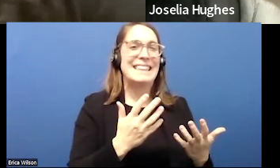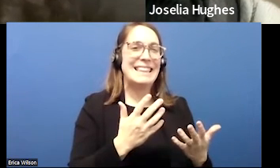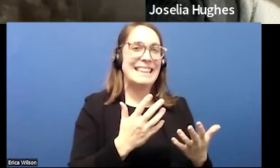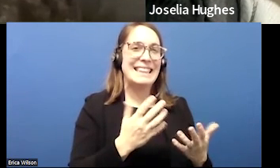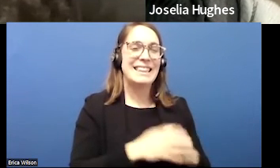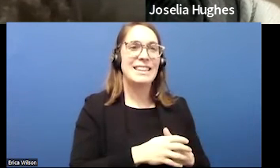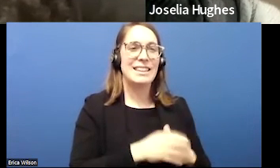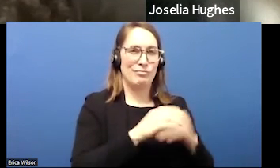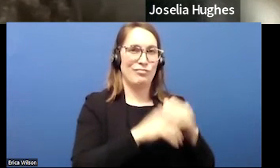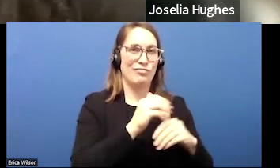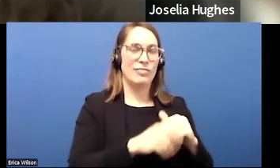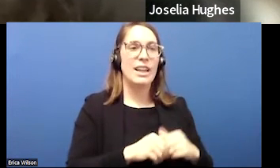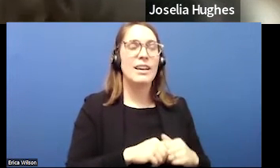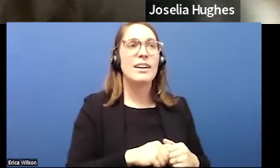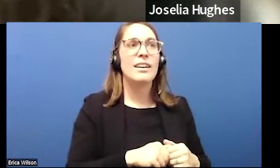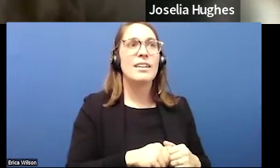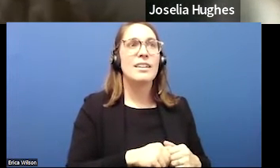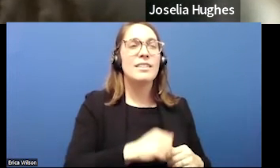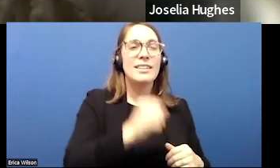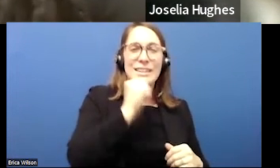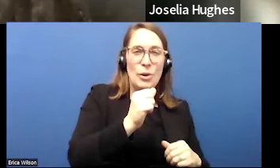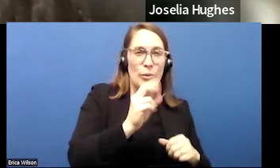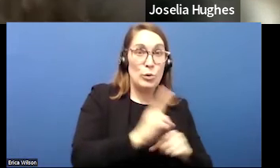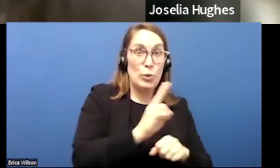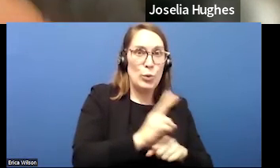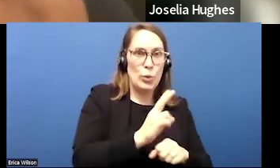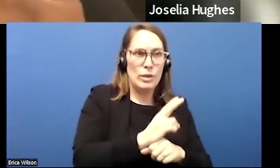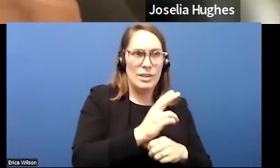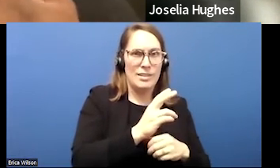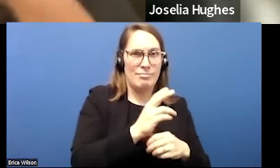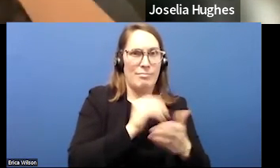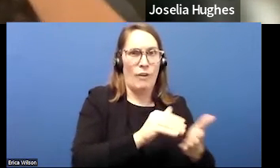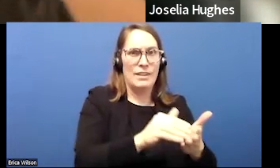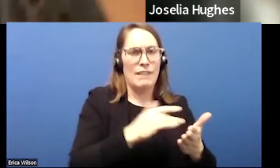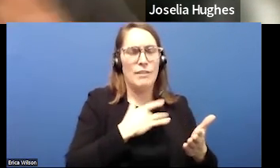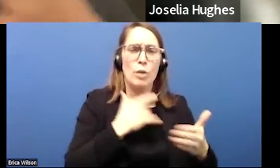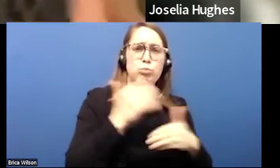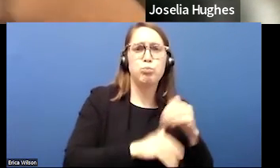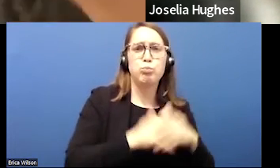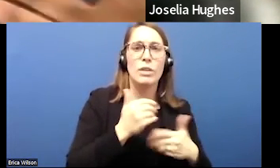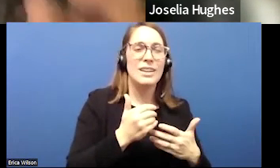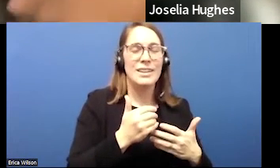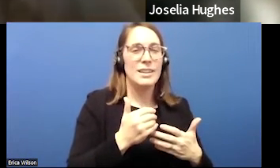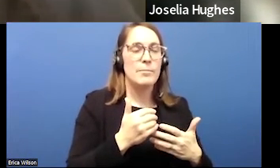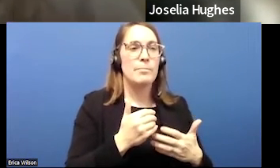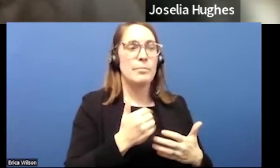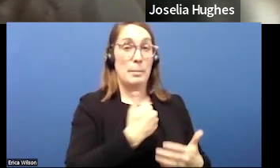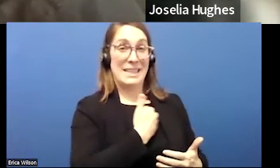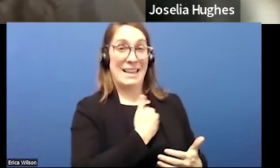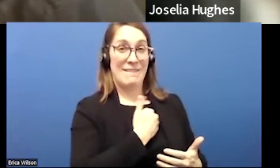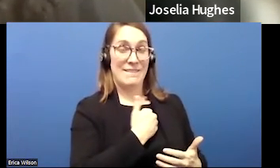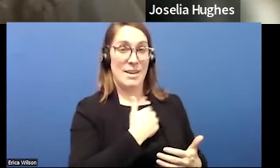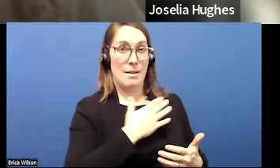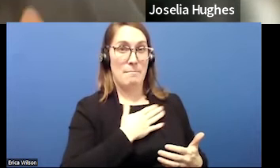yeah, it's something that I don't use loosely, although I do sometimes I feel like inside of like my